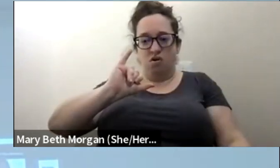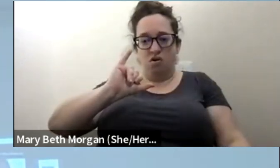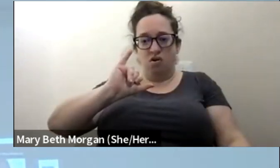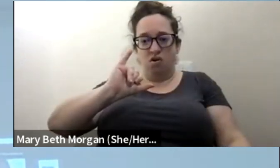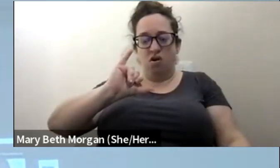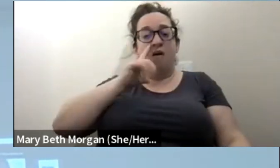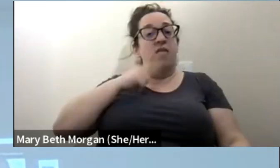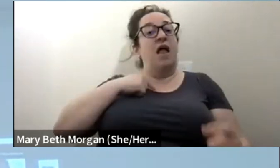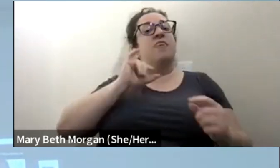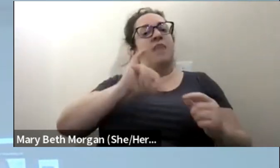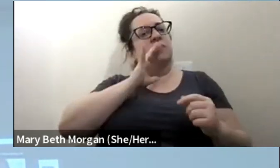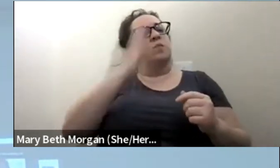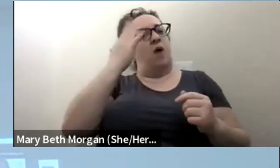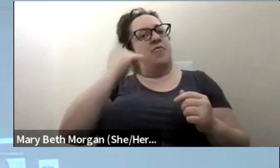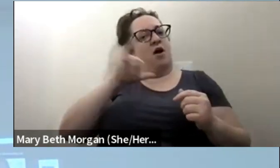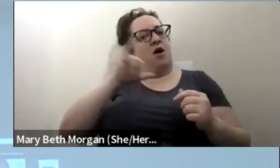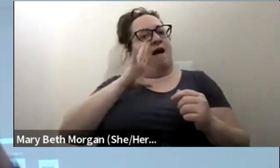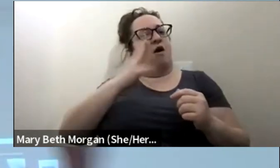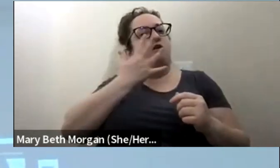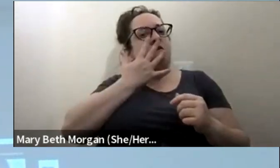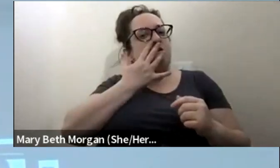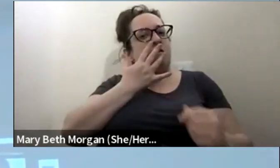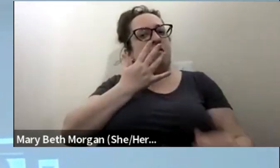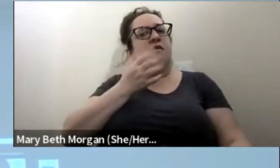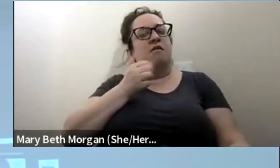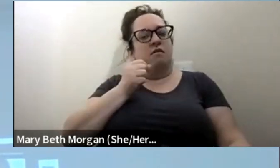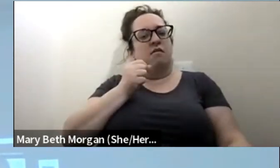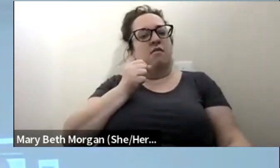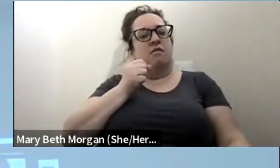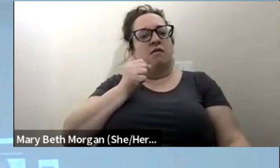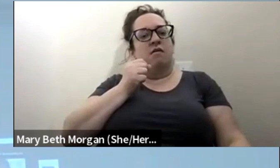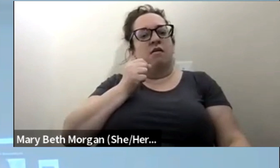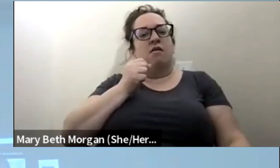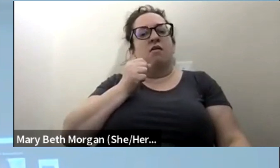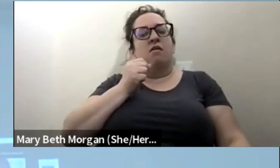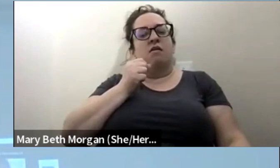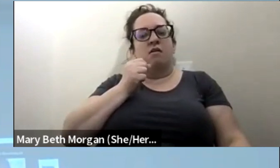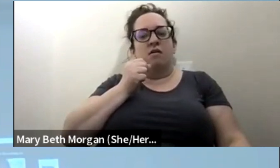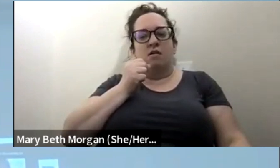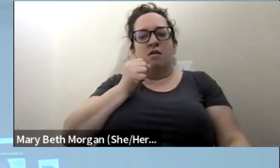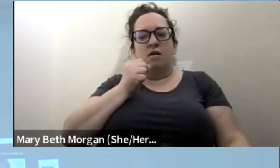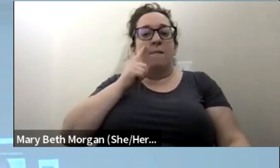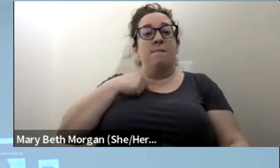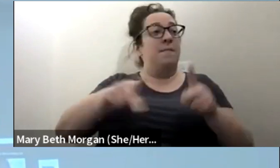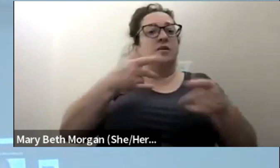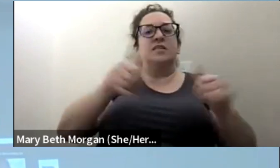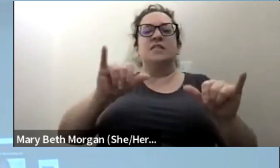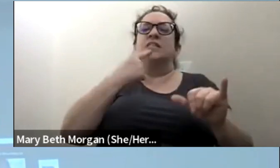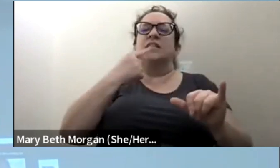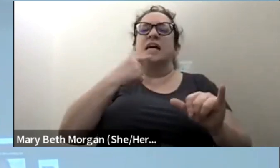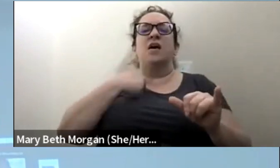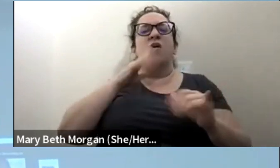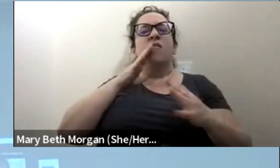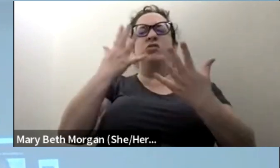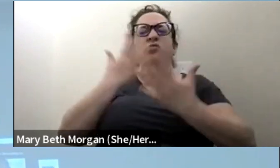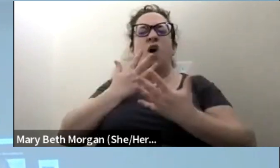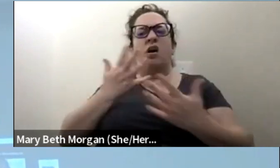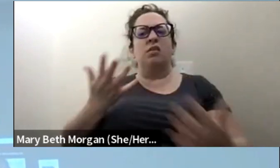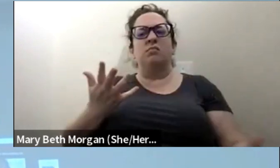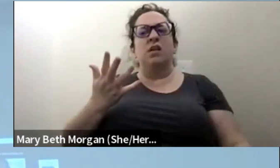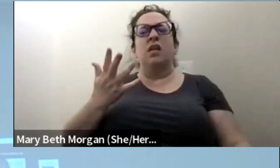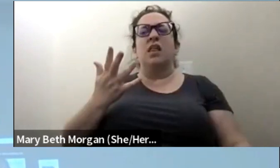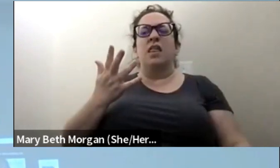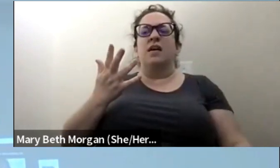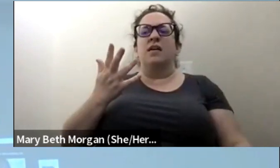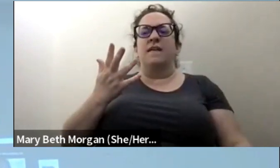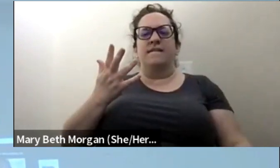character and they're trying to make themselves whiter. And then you know what I mean? Then, oh, this is why they're that color. But people are still saying they're